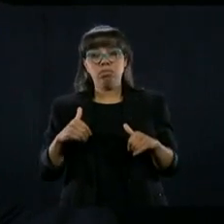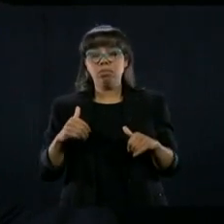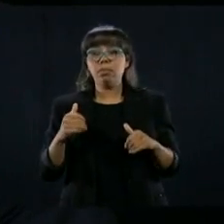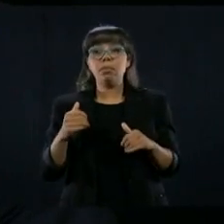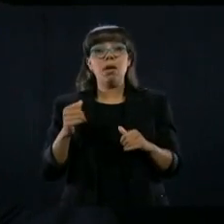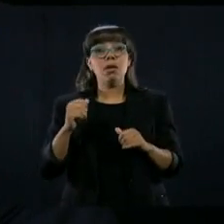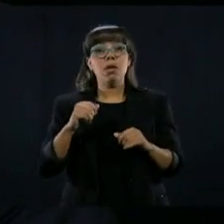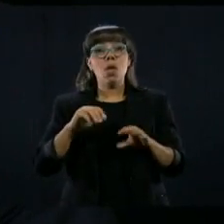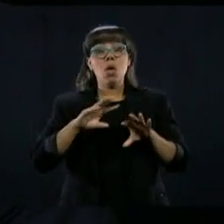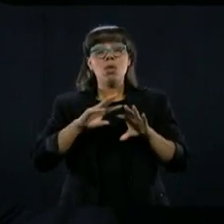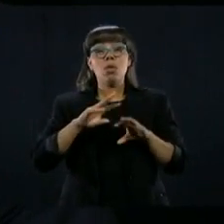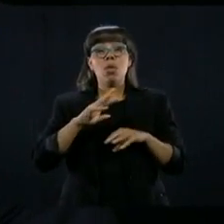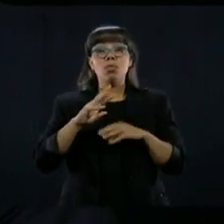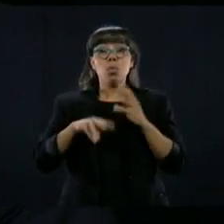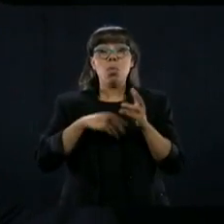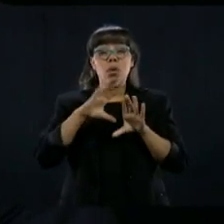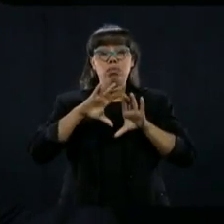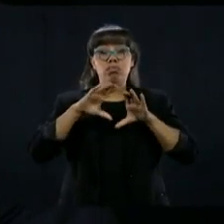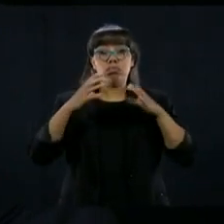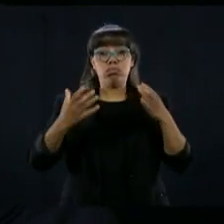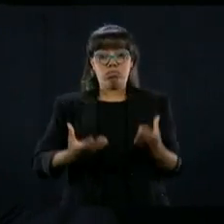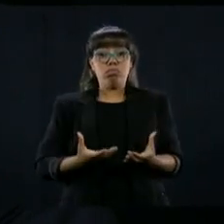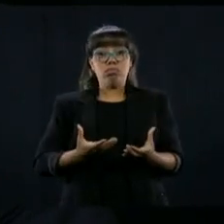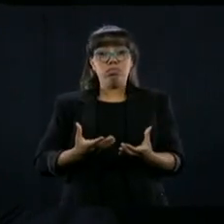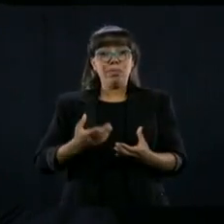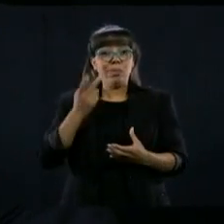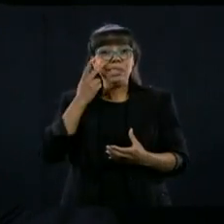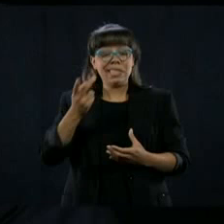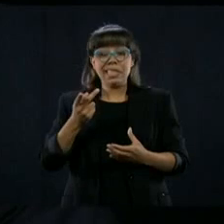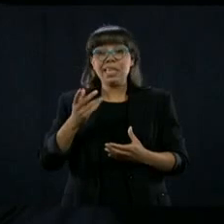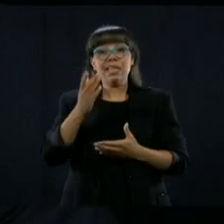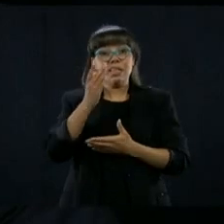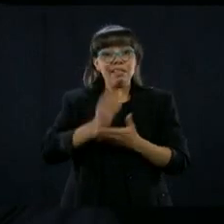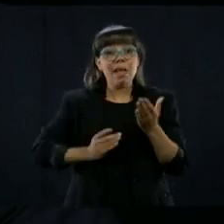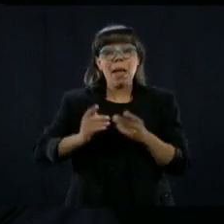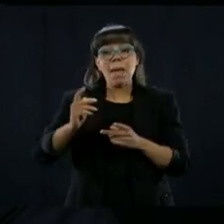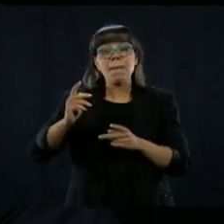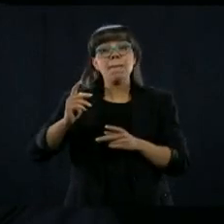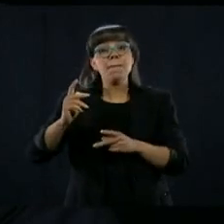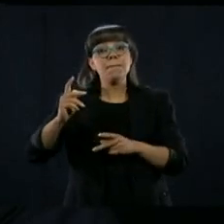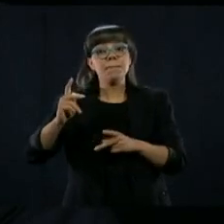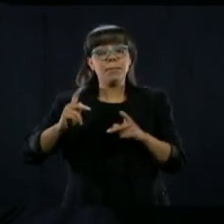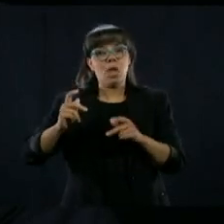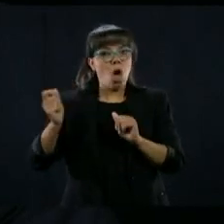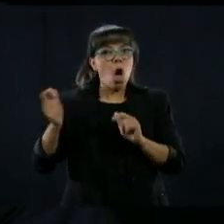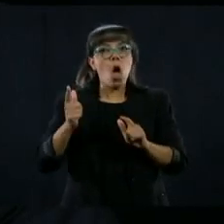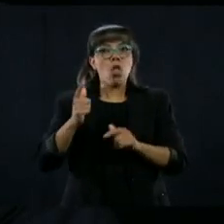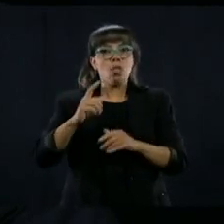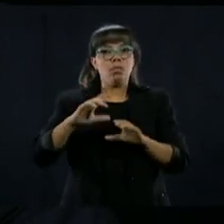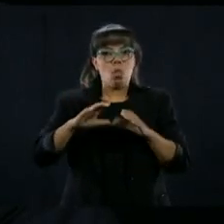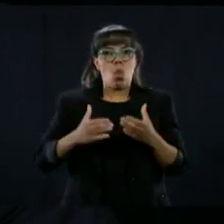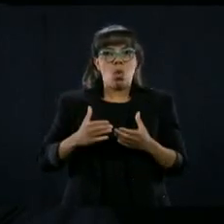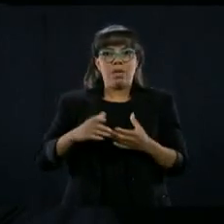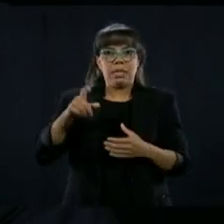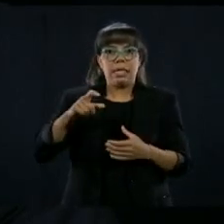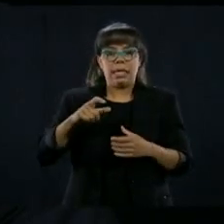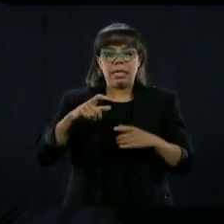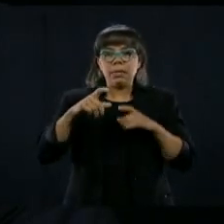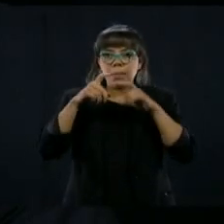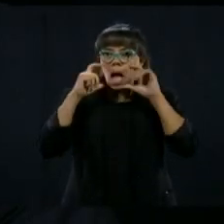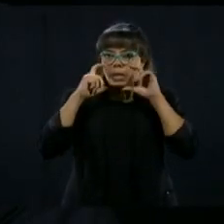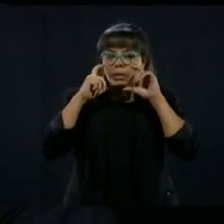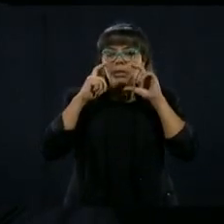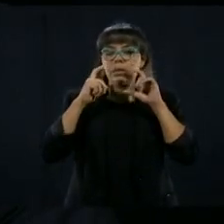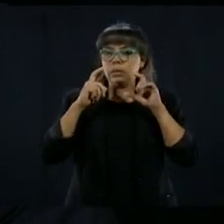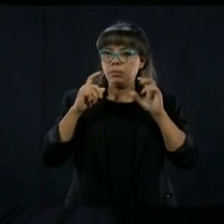vendors, they were looking for money before delivering the goods. But I'm happy